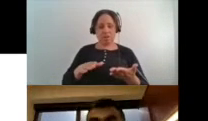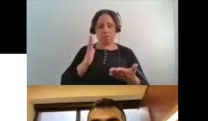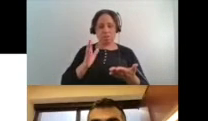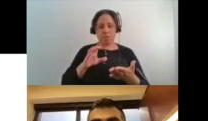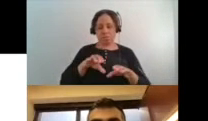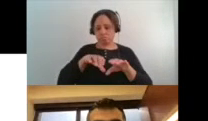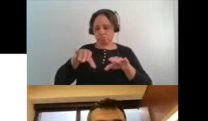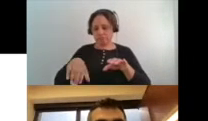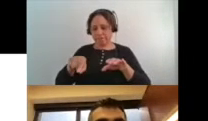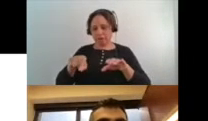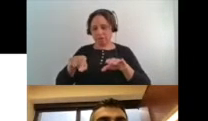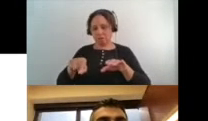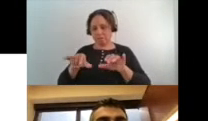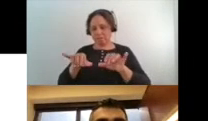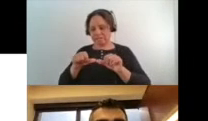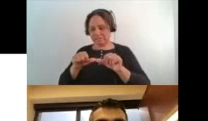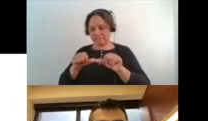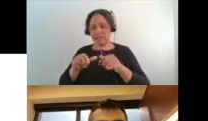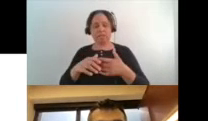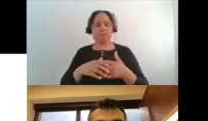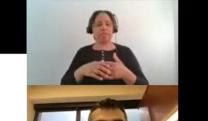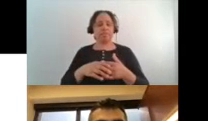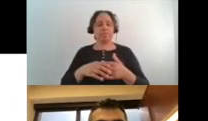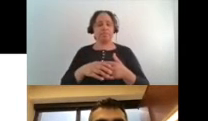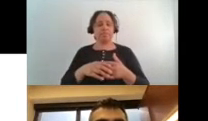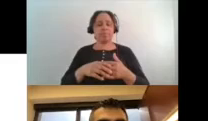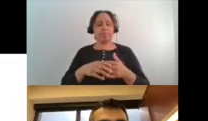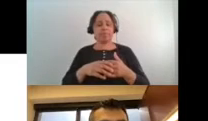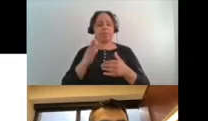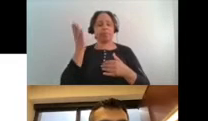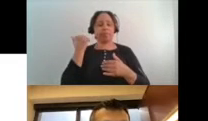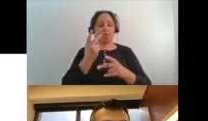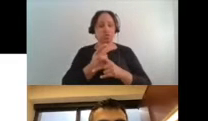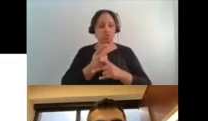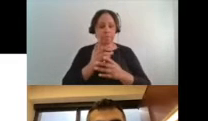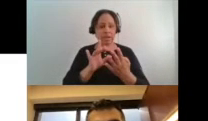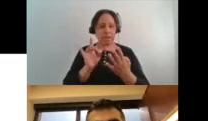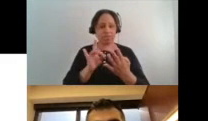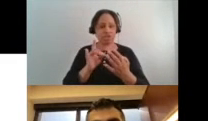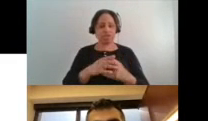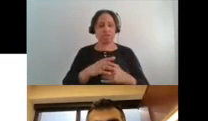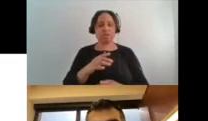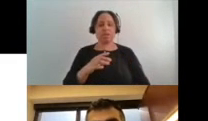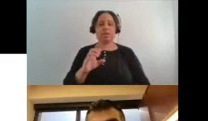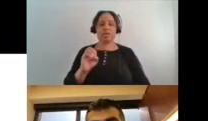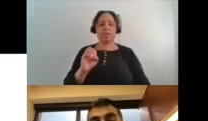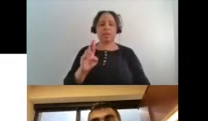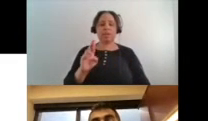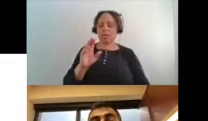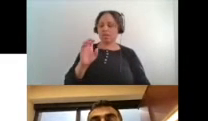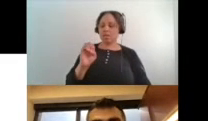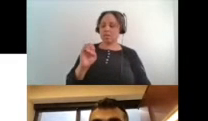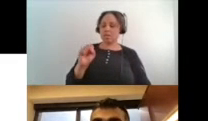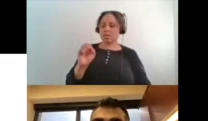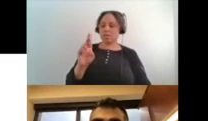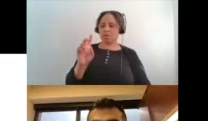it's out of the body a long time. Now, treatment options, which was mentioned before for kidney failure. So ESRD or end-stage renal disease, which is where you have kidney